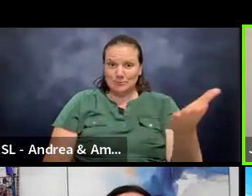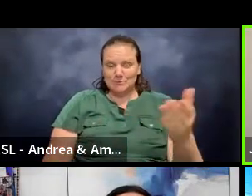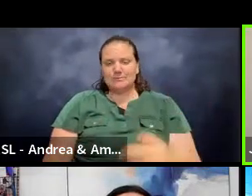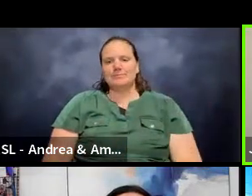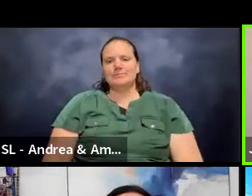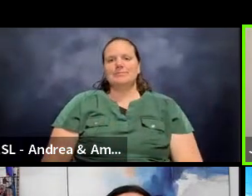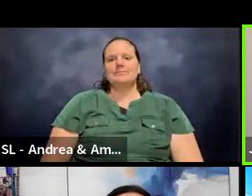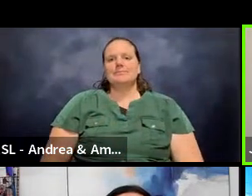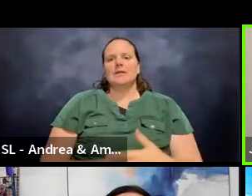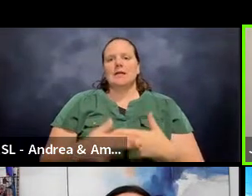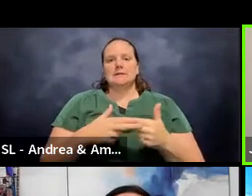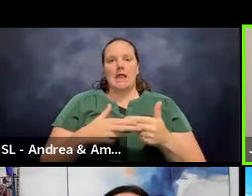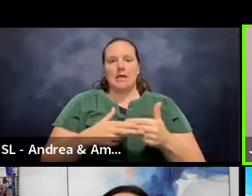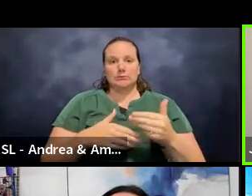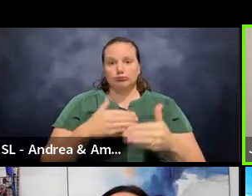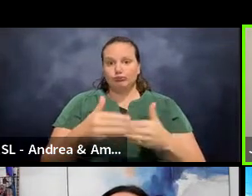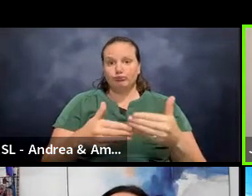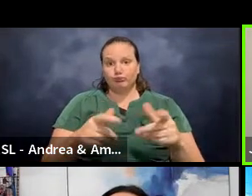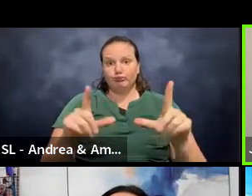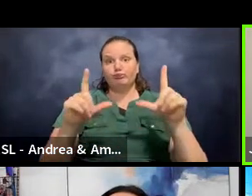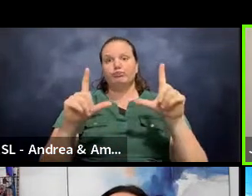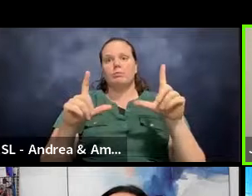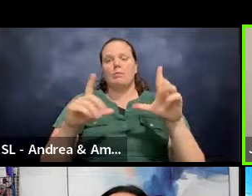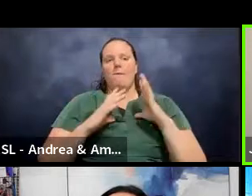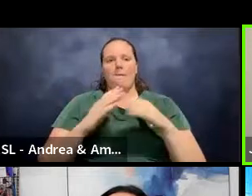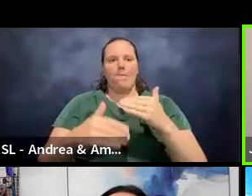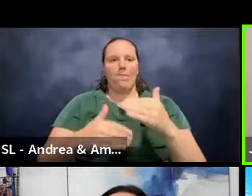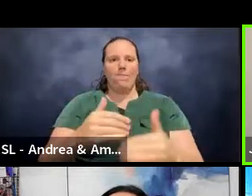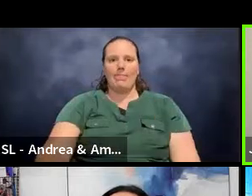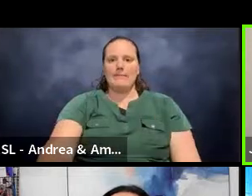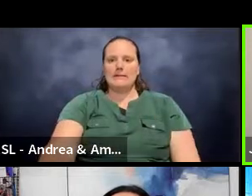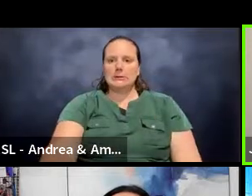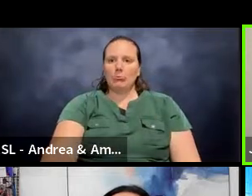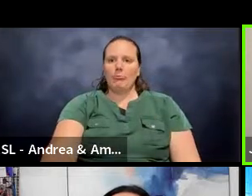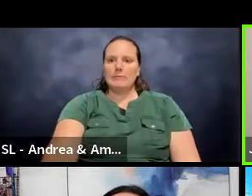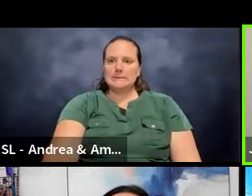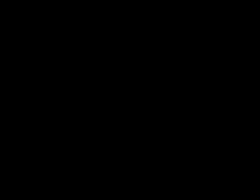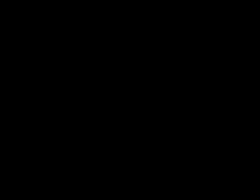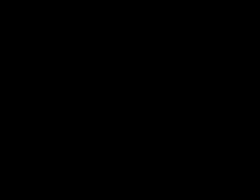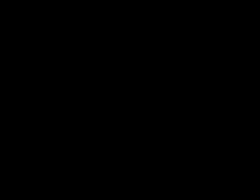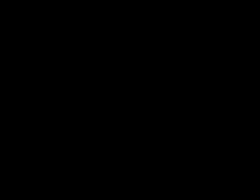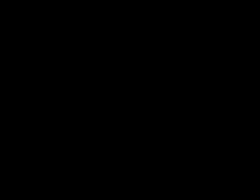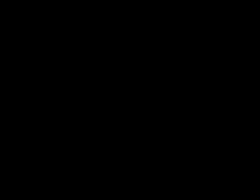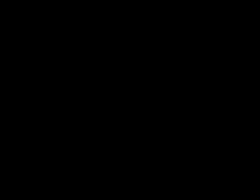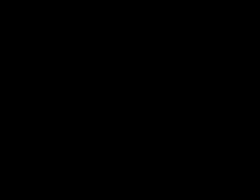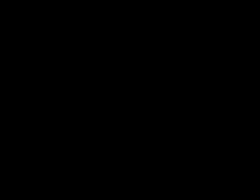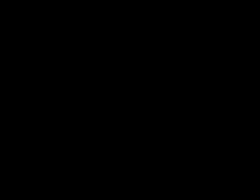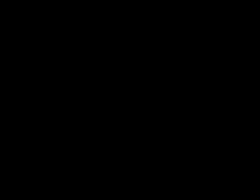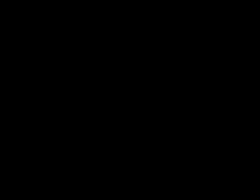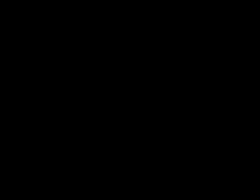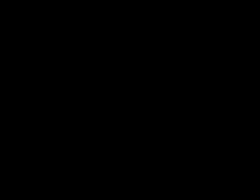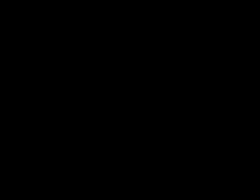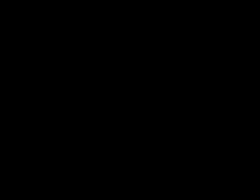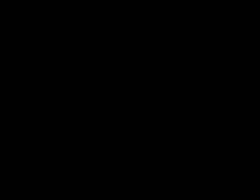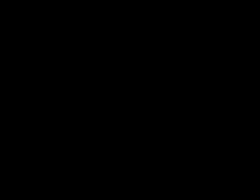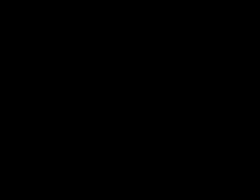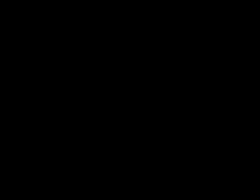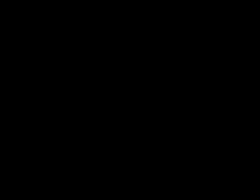If we can get the slides up, we'll go through our housekeeping efforts here.